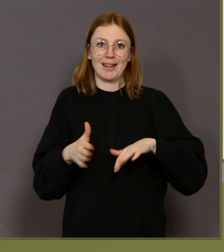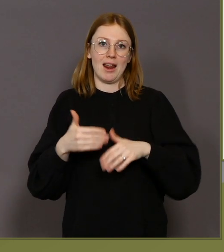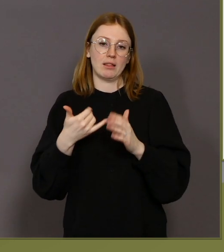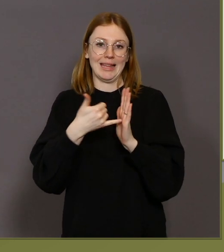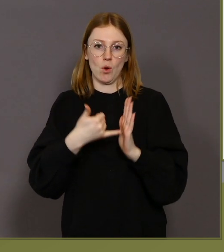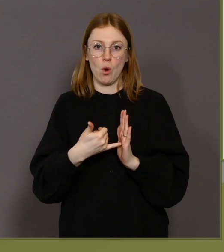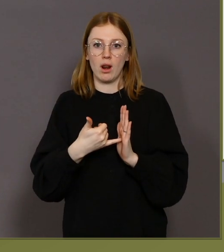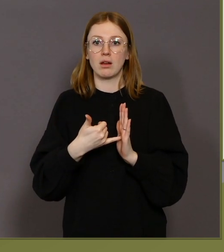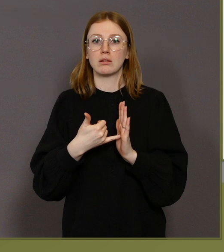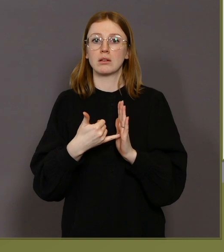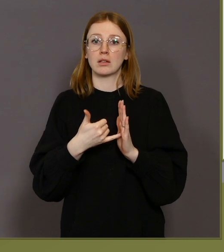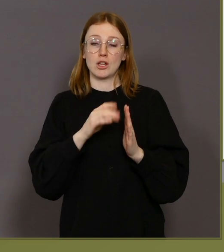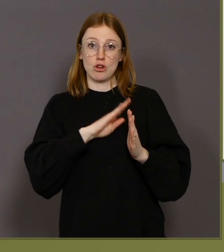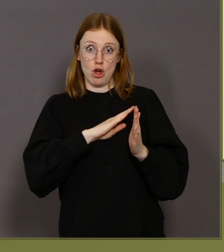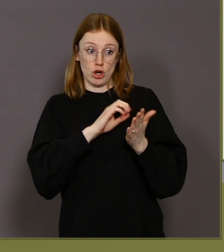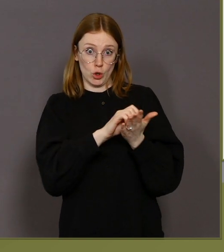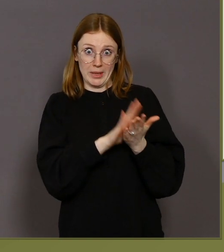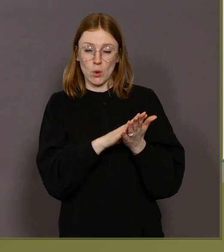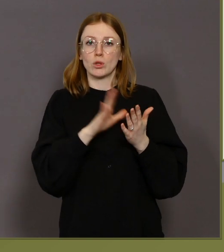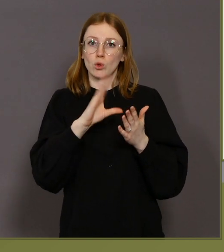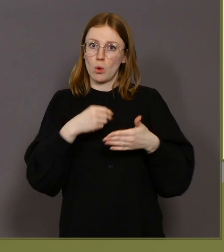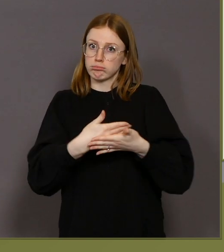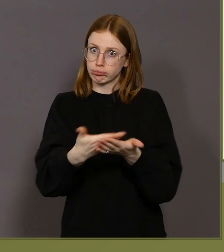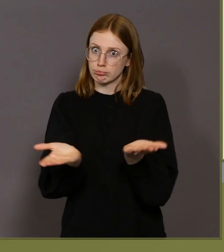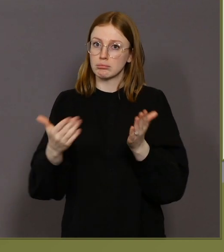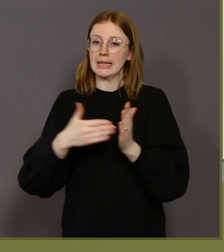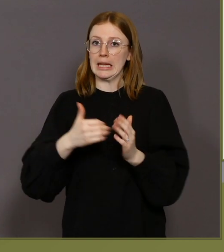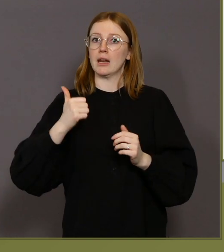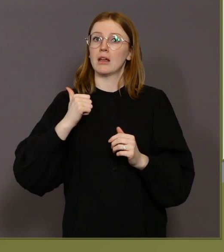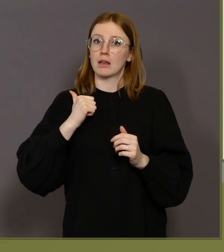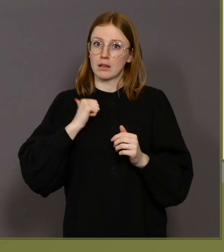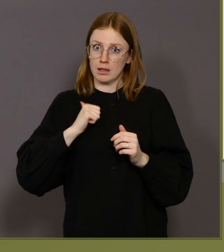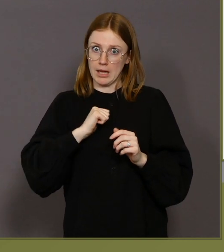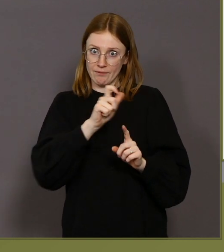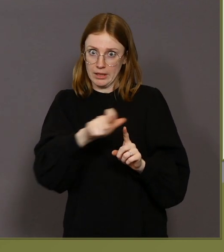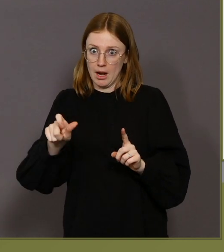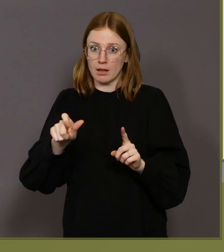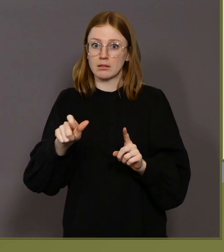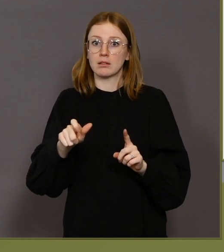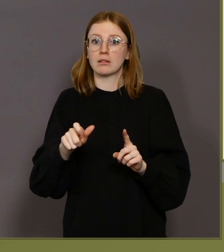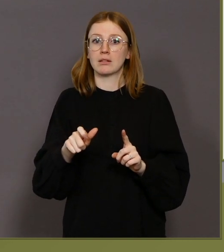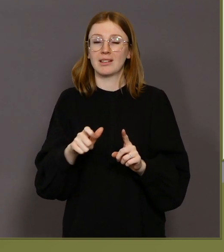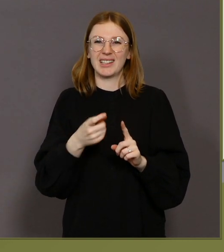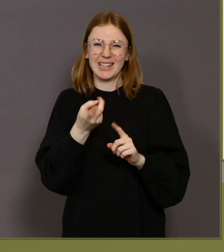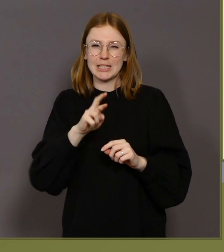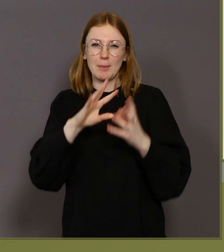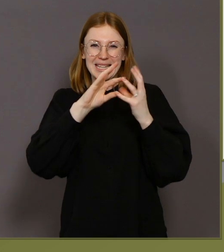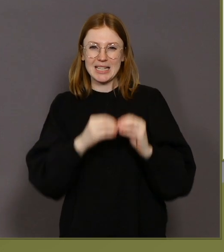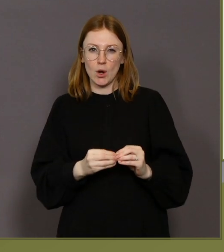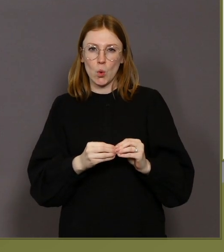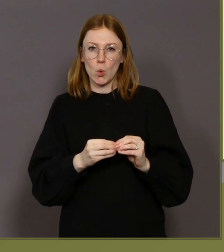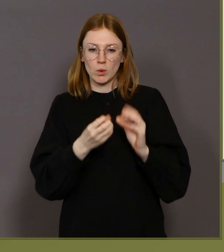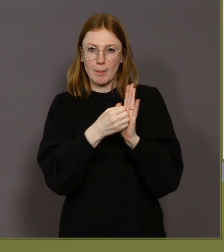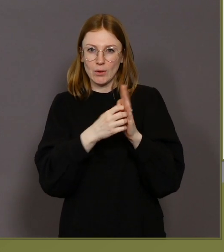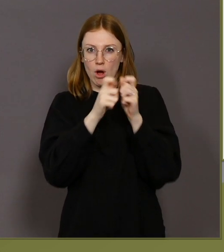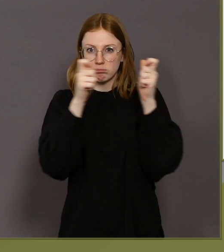then we deliver it to our customer. And first of all, there need to be installation instructions